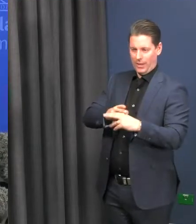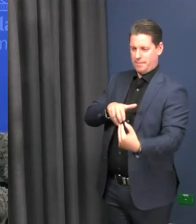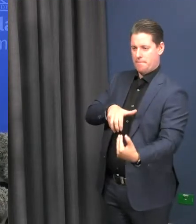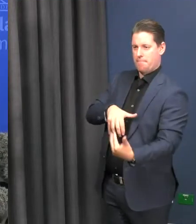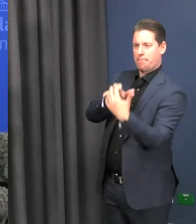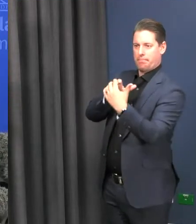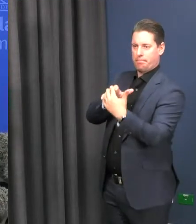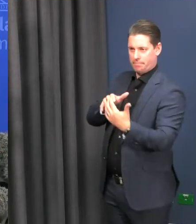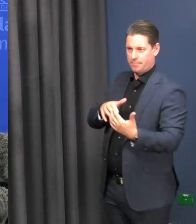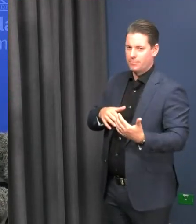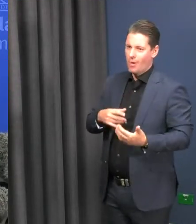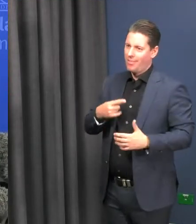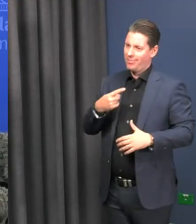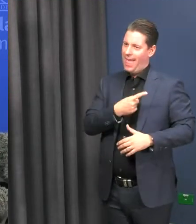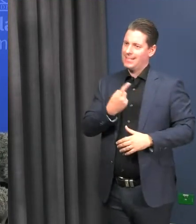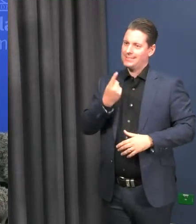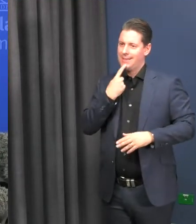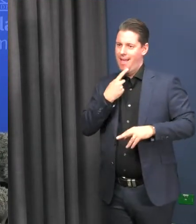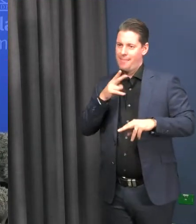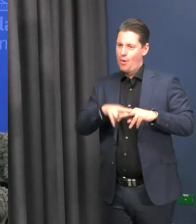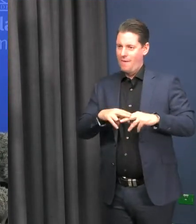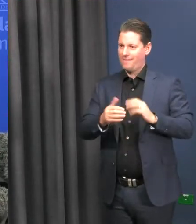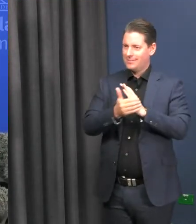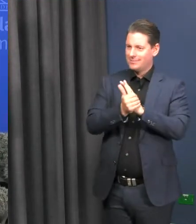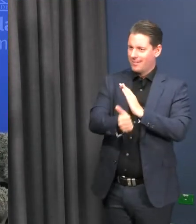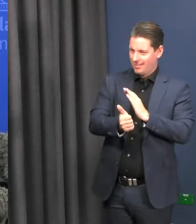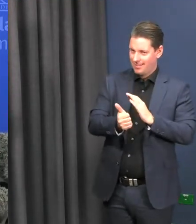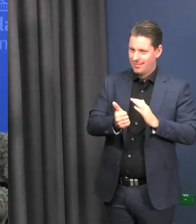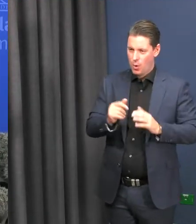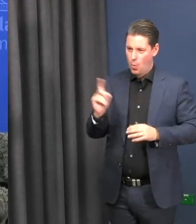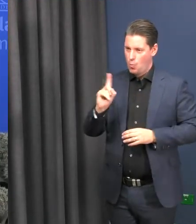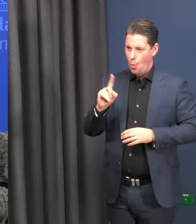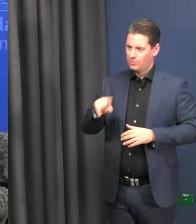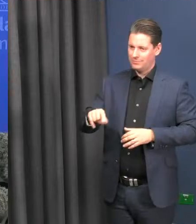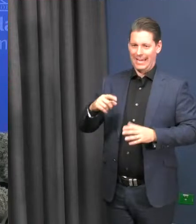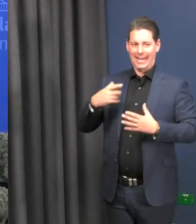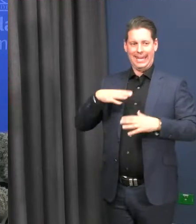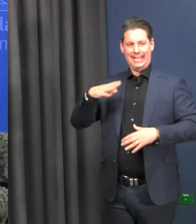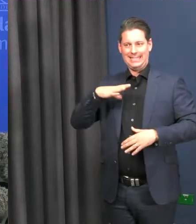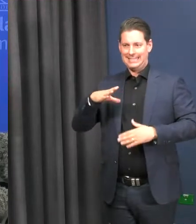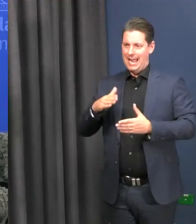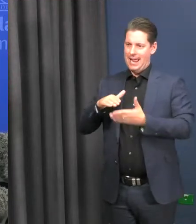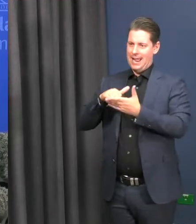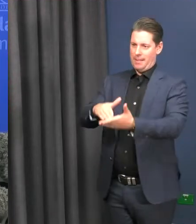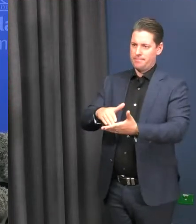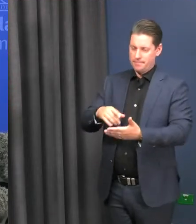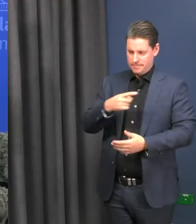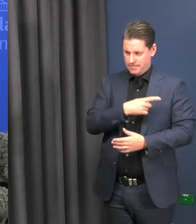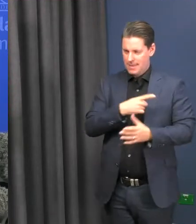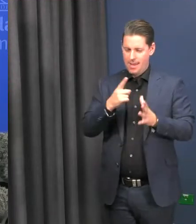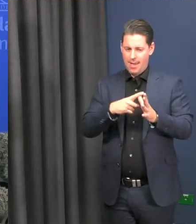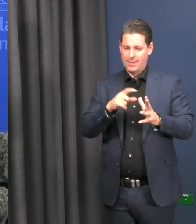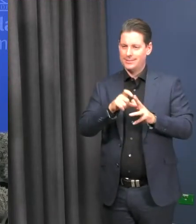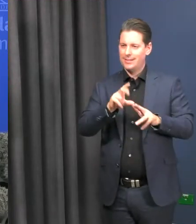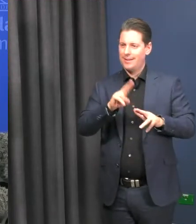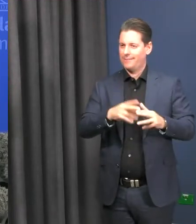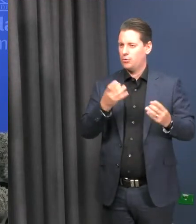assets we will make. Whatever assets are requested available, the Australian Defence